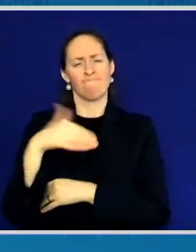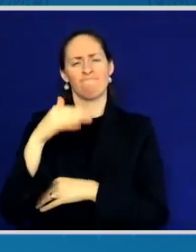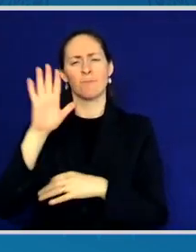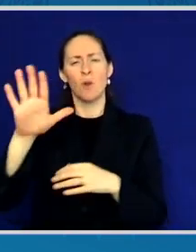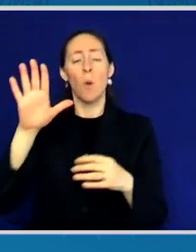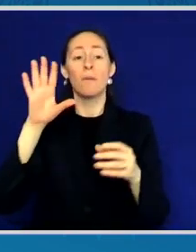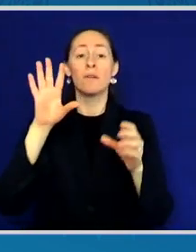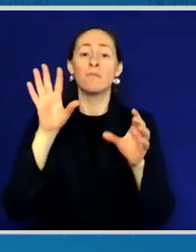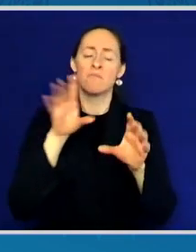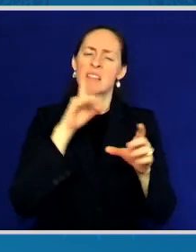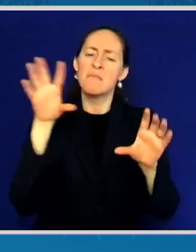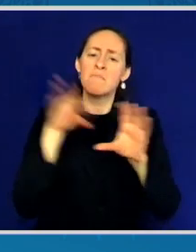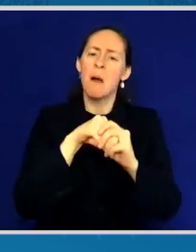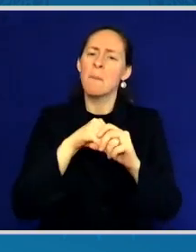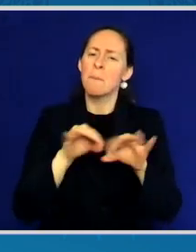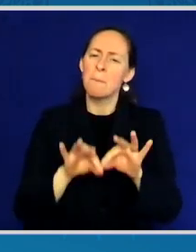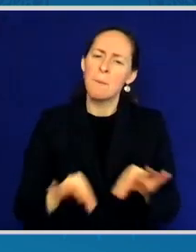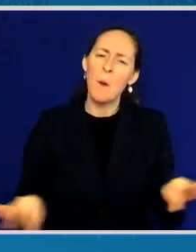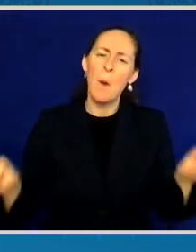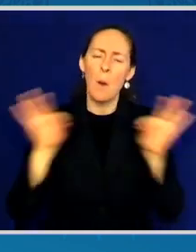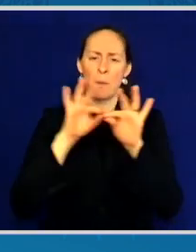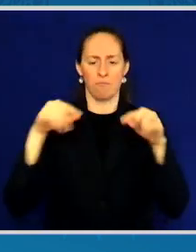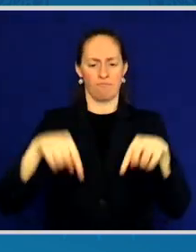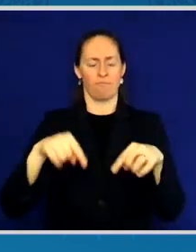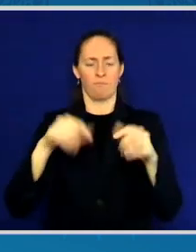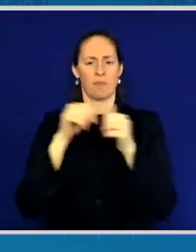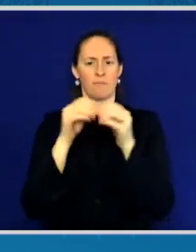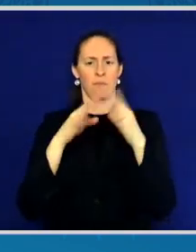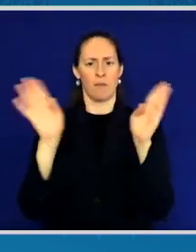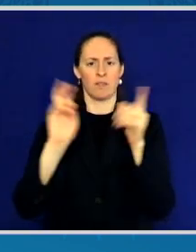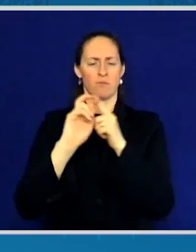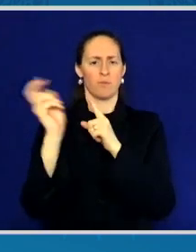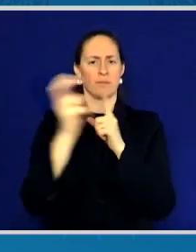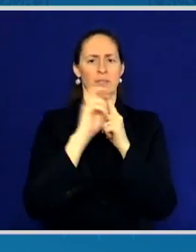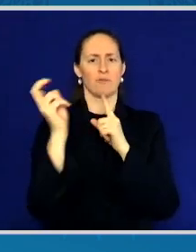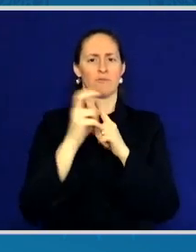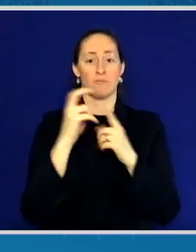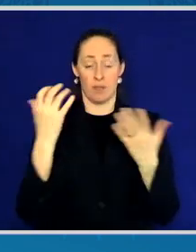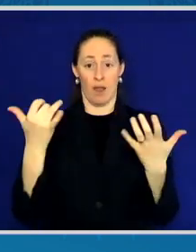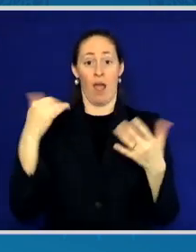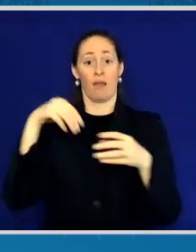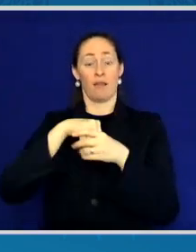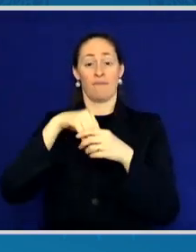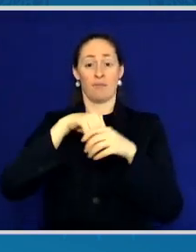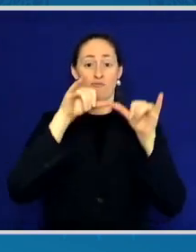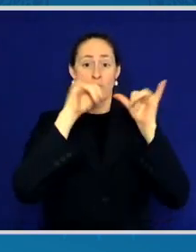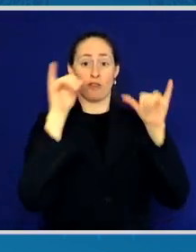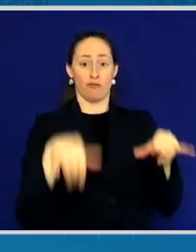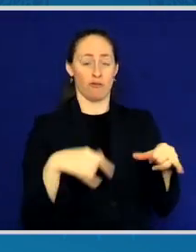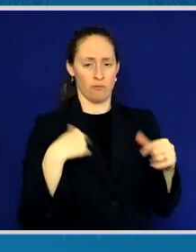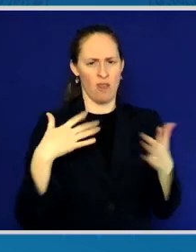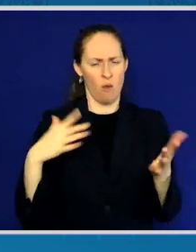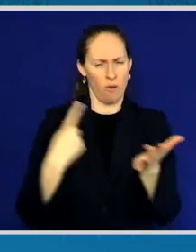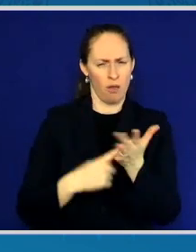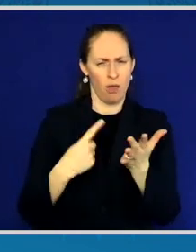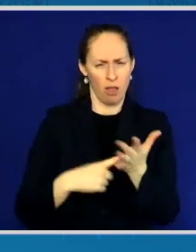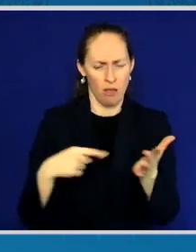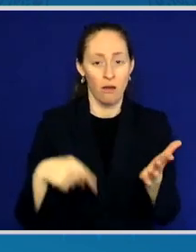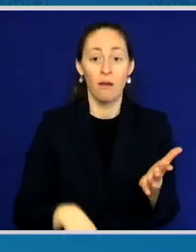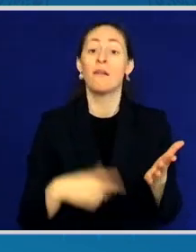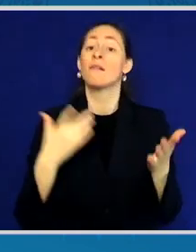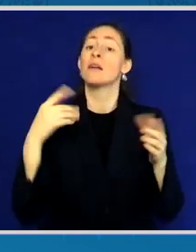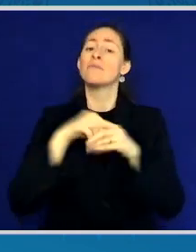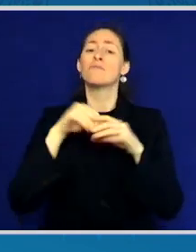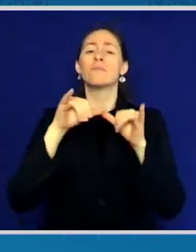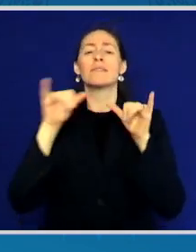of an investment in public transportation, which again, infrastructure, and the chairman and I have talked about this. Infrastructure, it's a